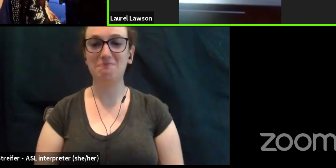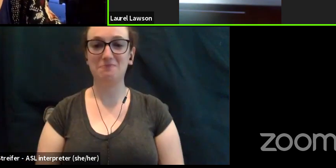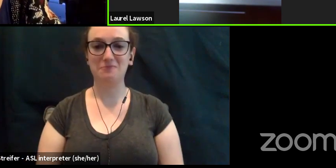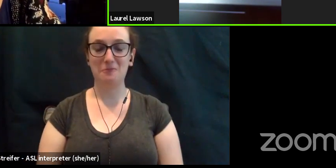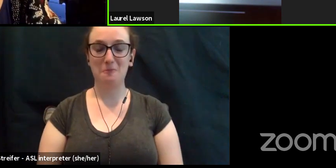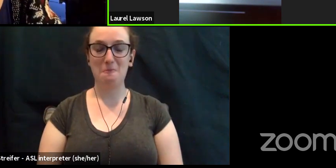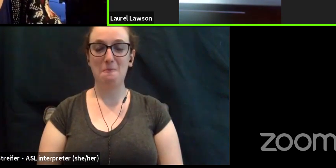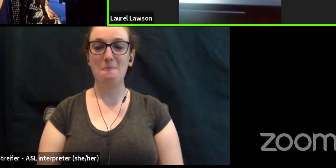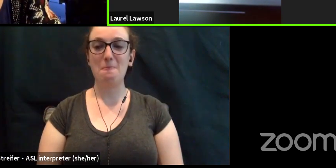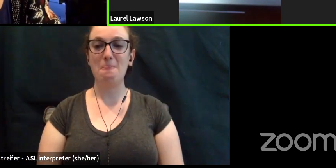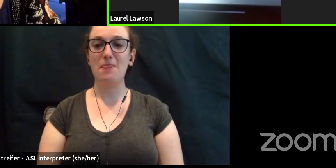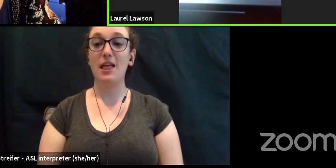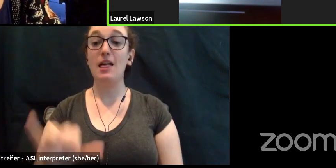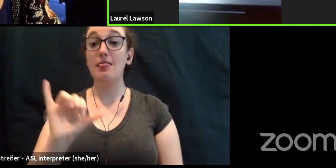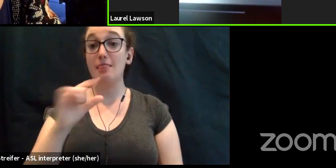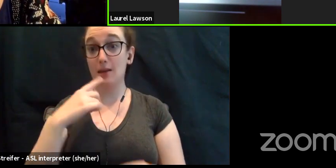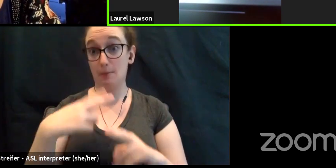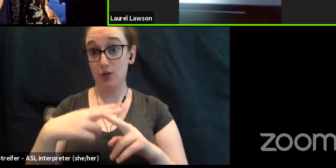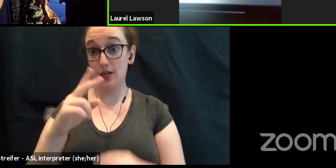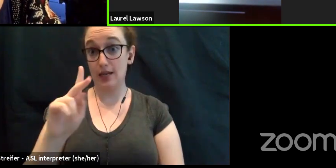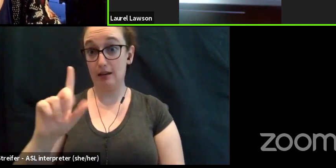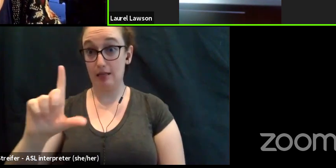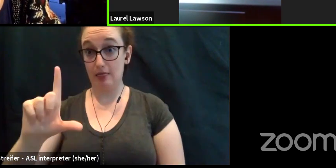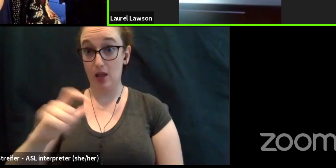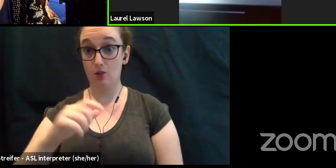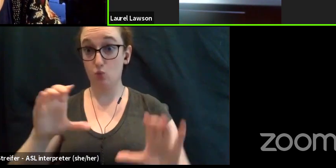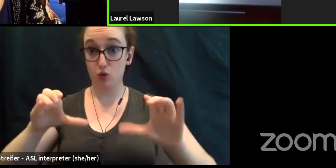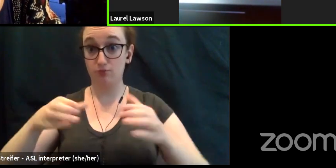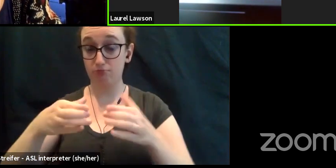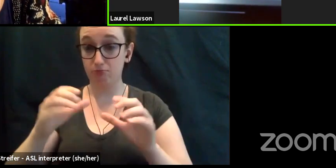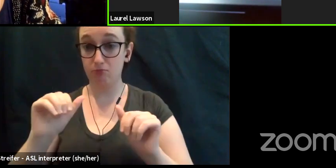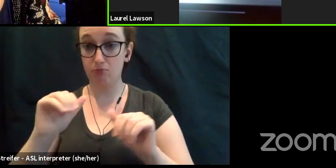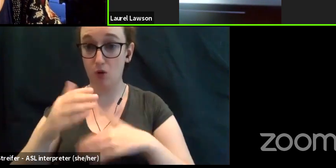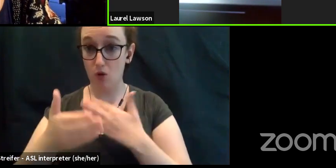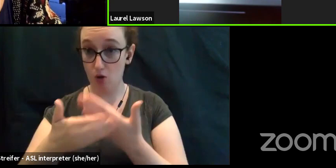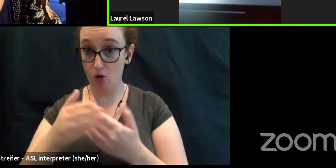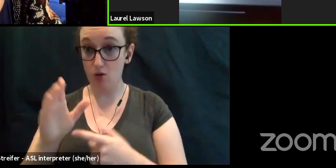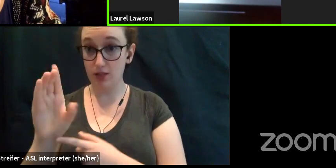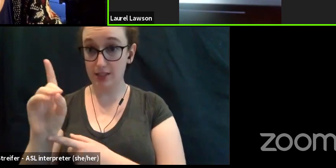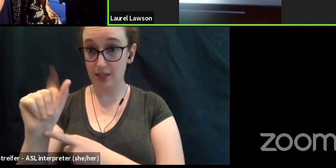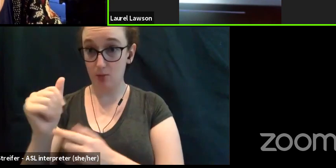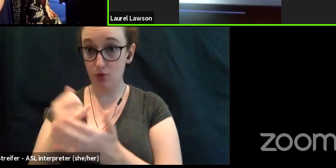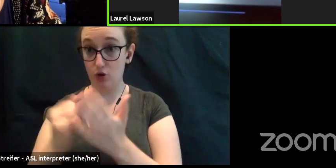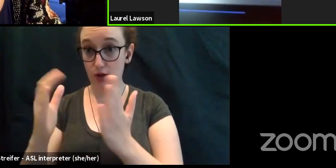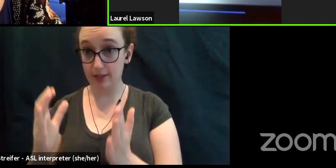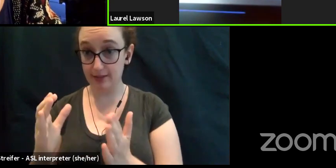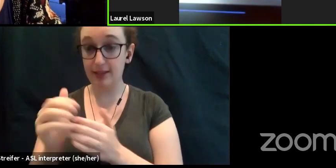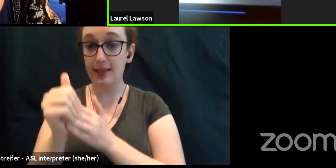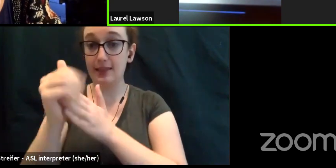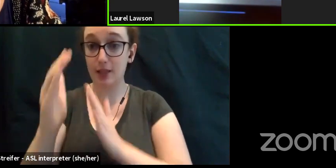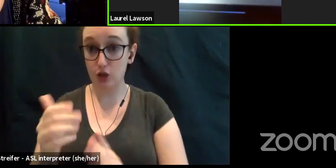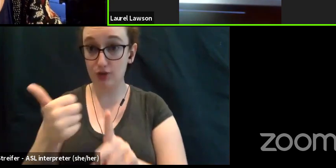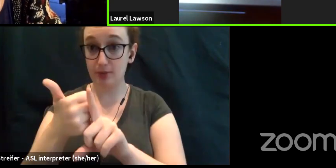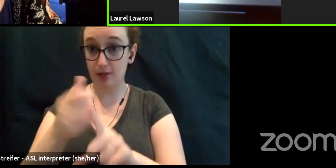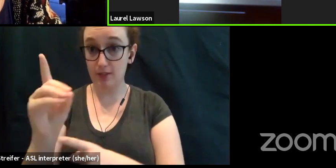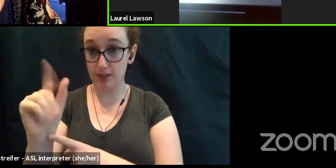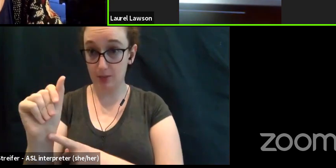So as I mentioned, Kinetic Light is an ensemble of disabled artists under disability leadership. We